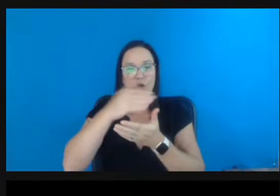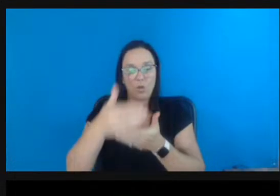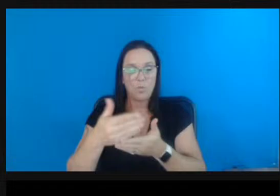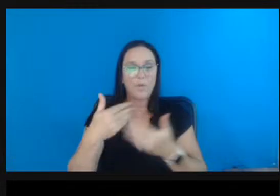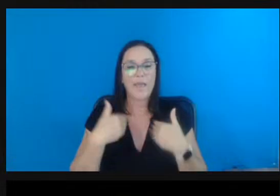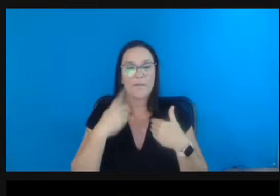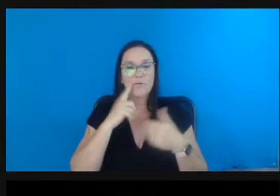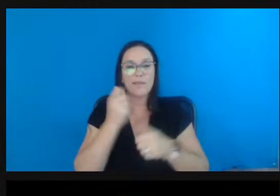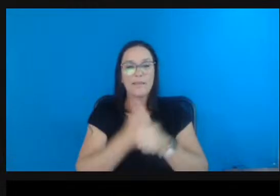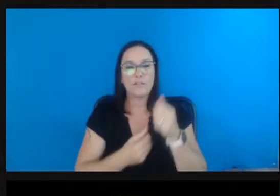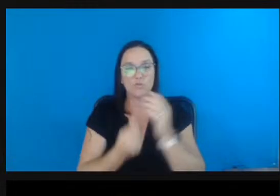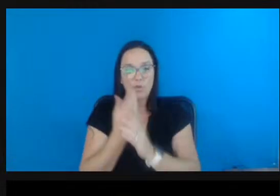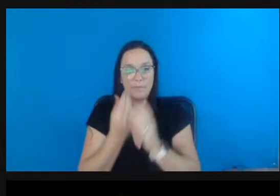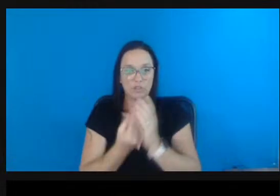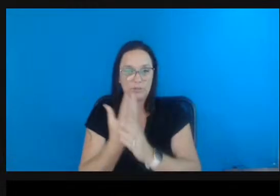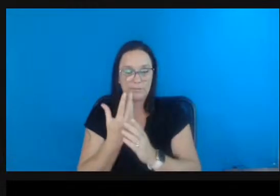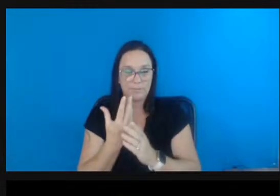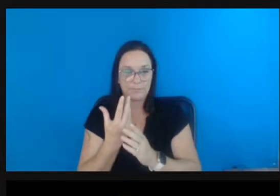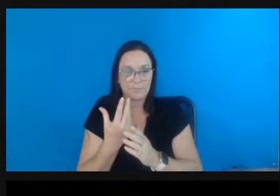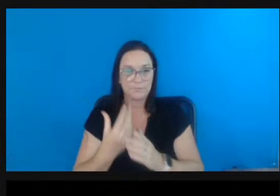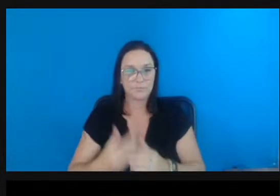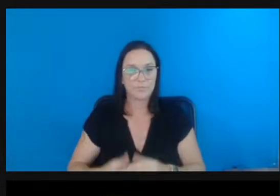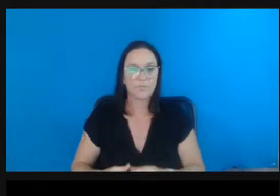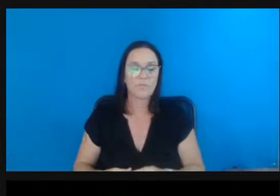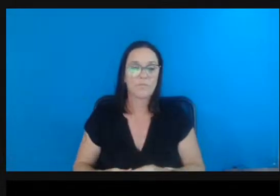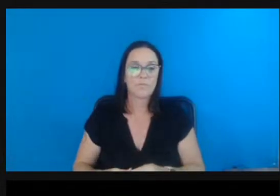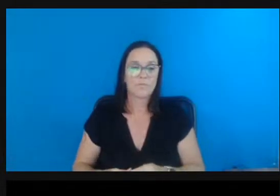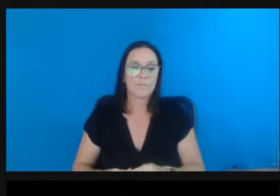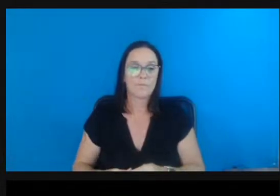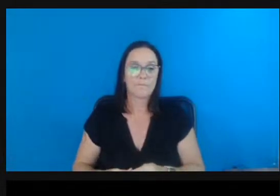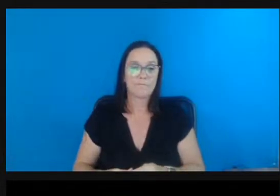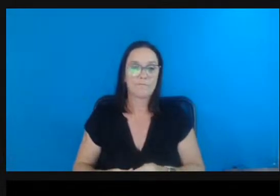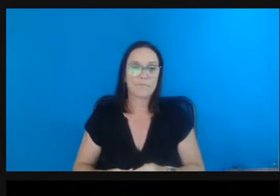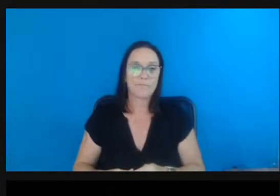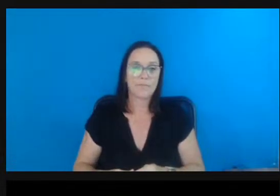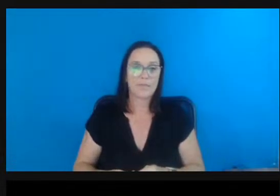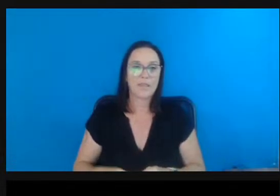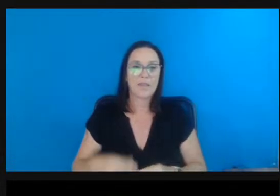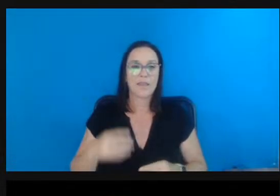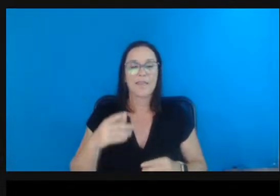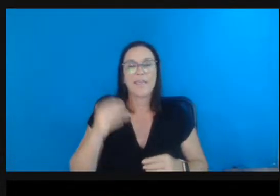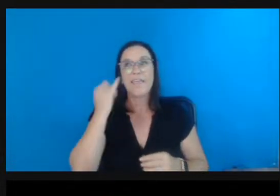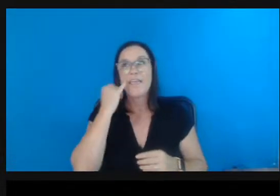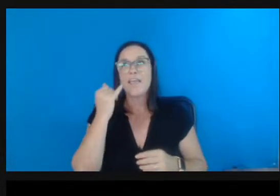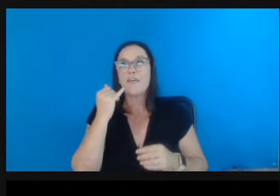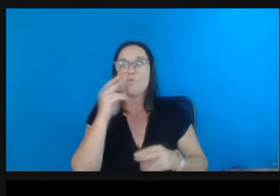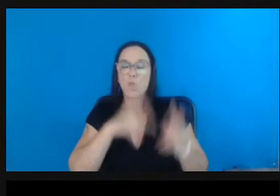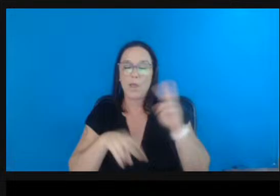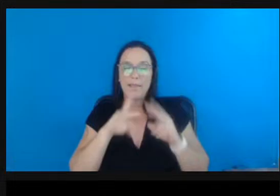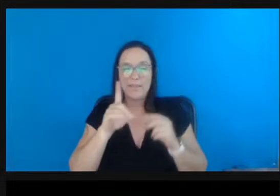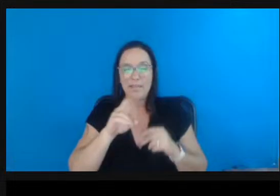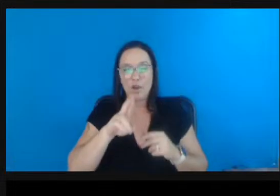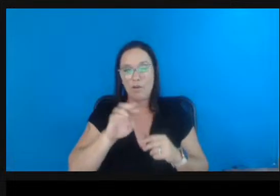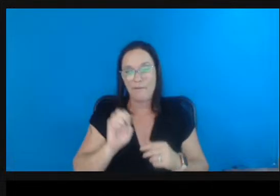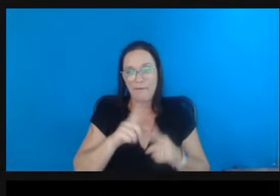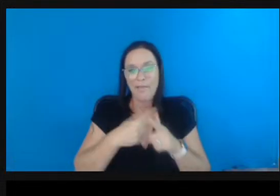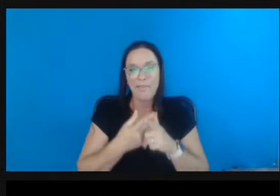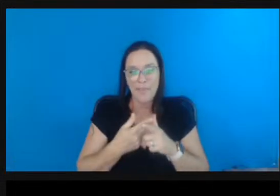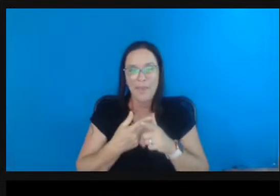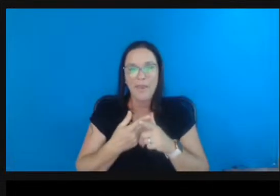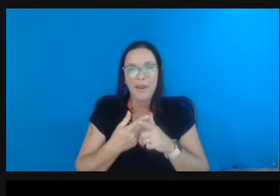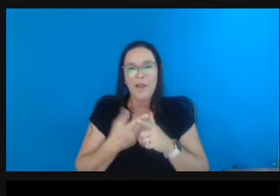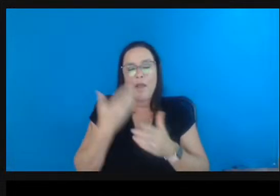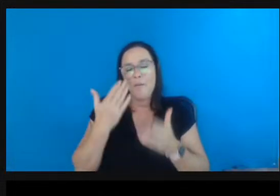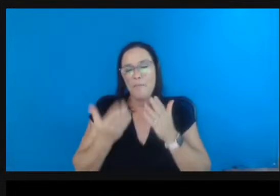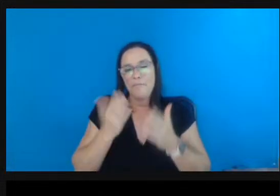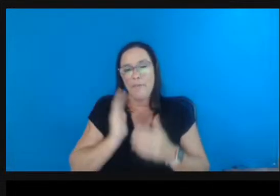for each eruption. Although this being dense rock equivalent, ours might be a little bit lower because that's likely including some of the gas in there. So